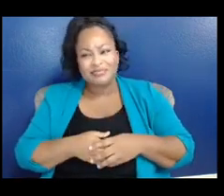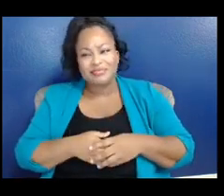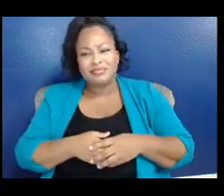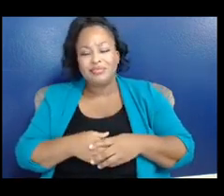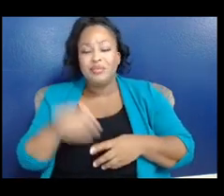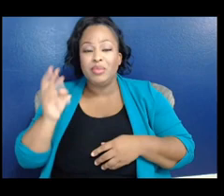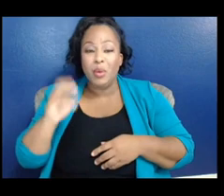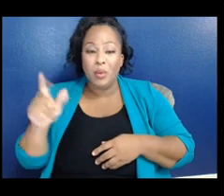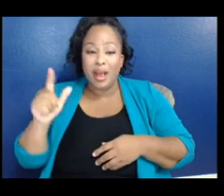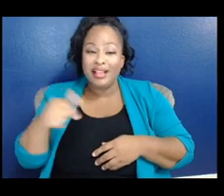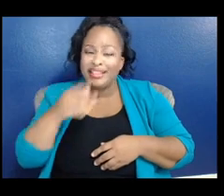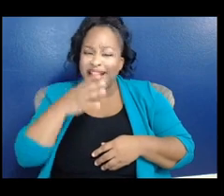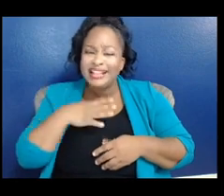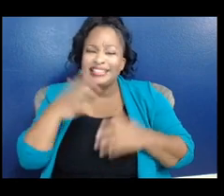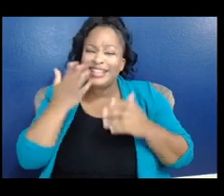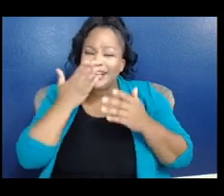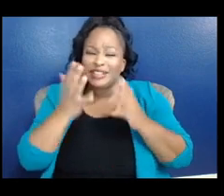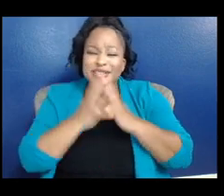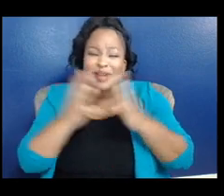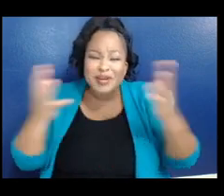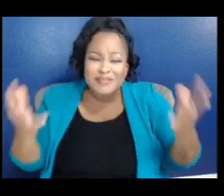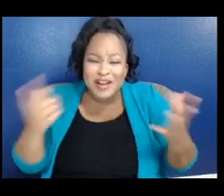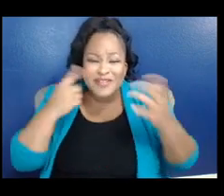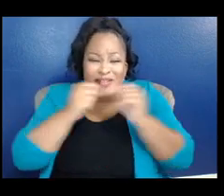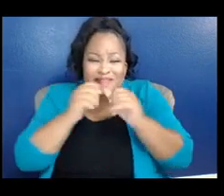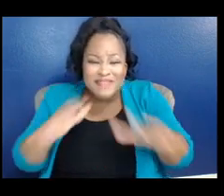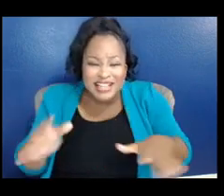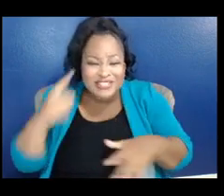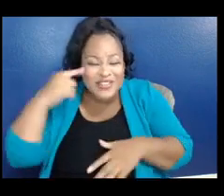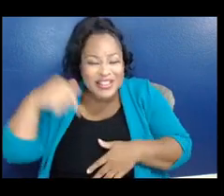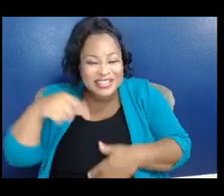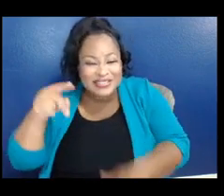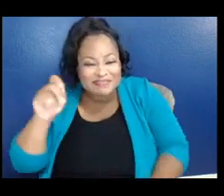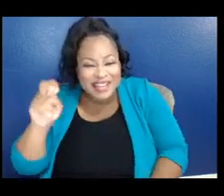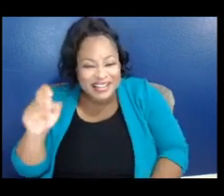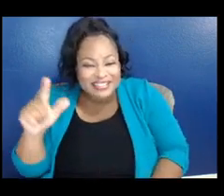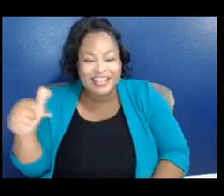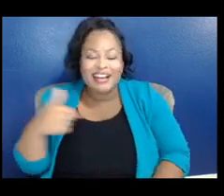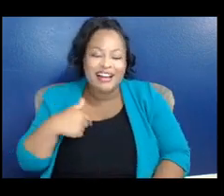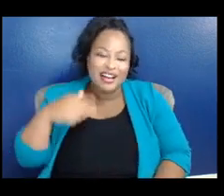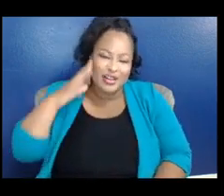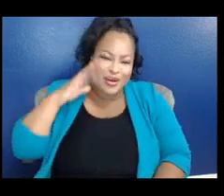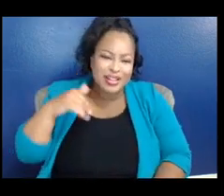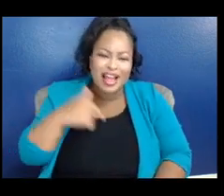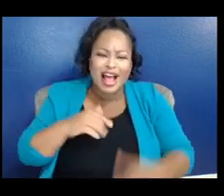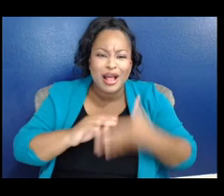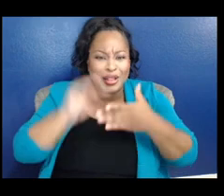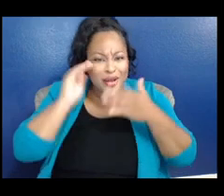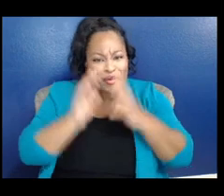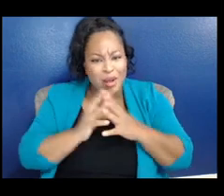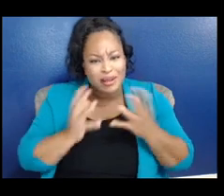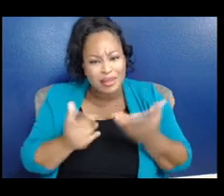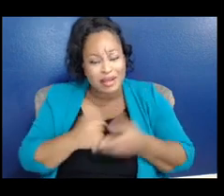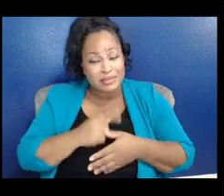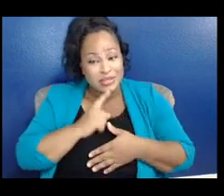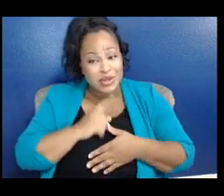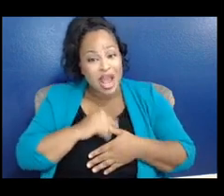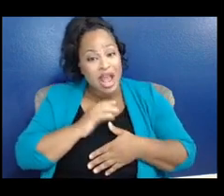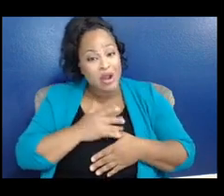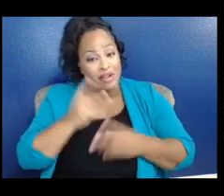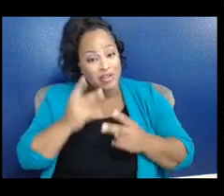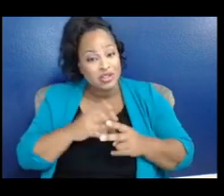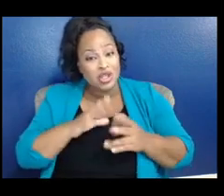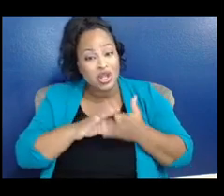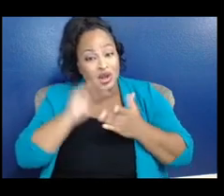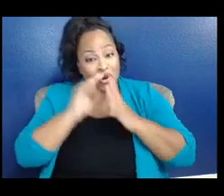Wow. Well, ladies, thank you so much for blessing us on this panel. I know that I've learned quite a bit, and I'm sure our viewers have learned quite a bit